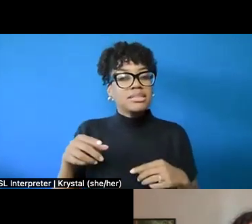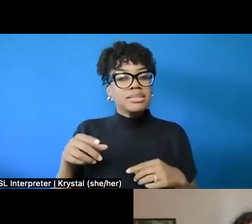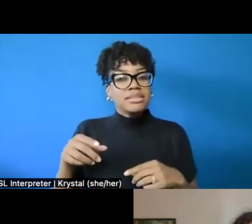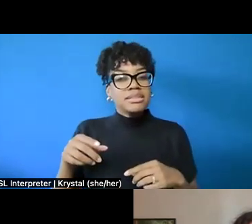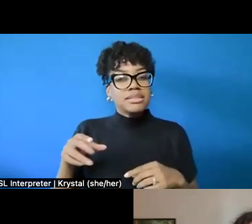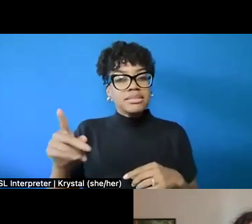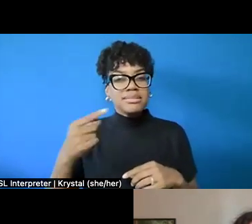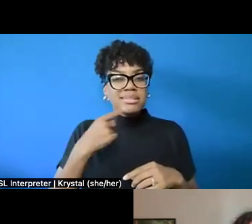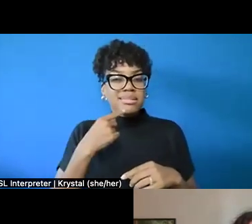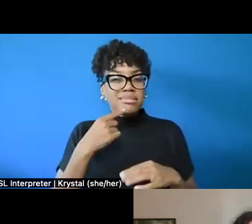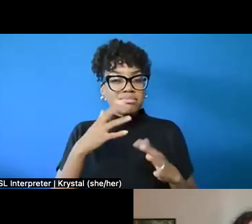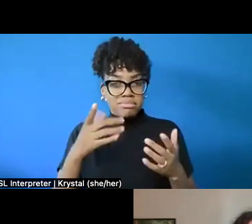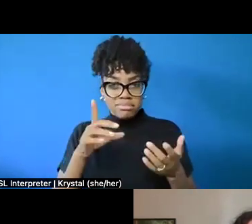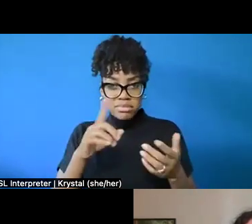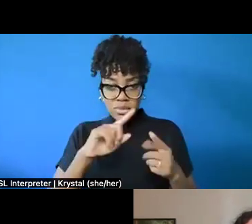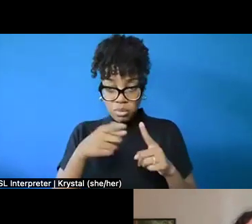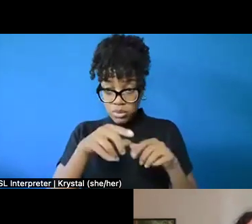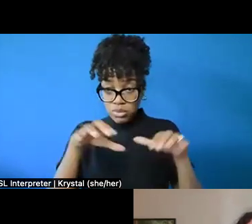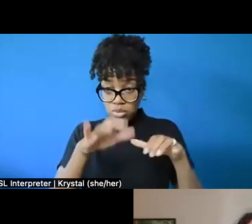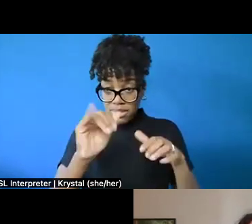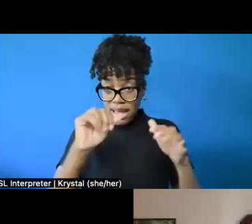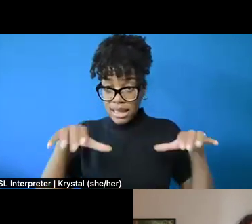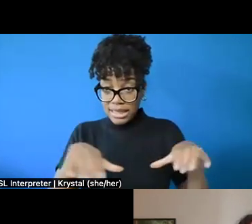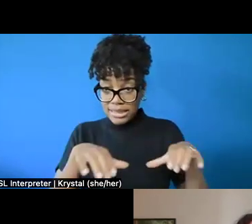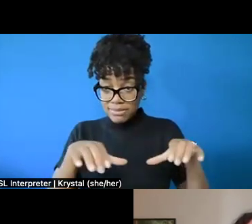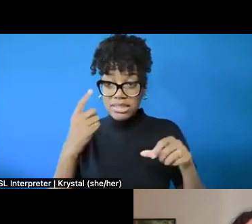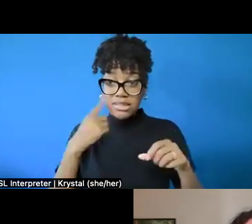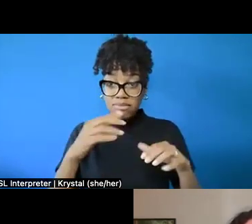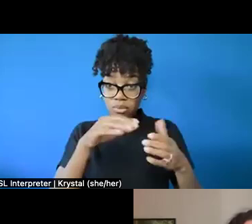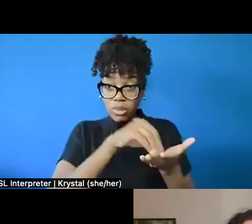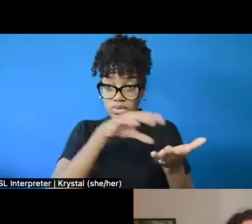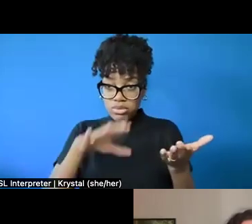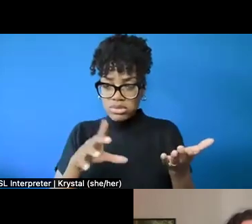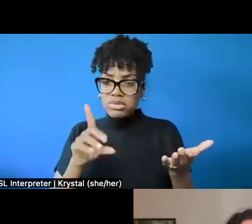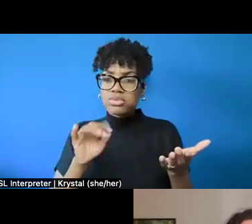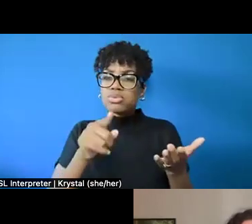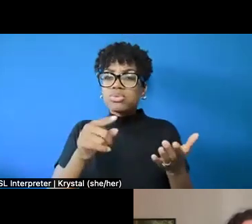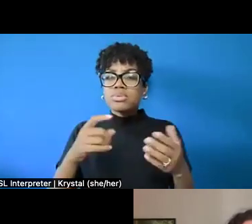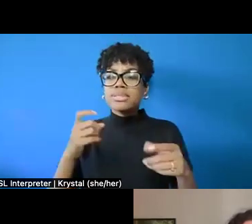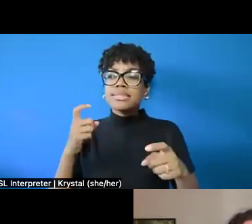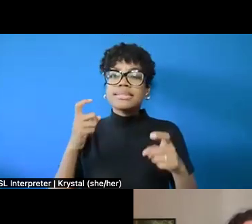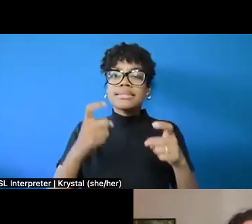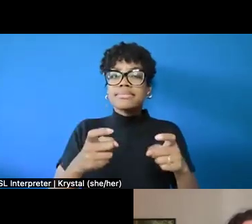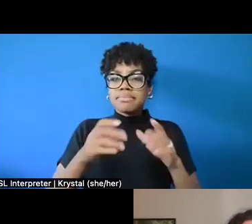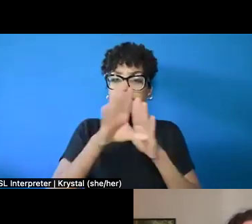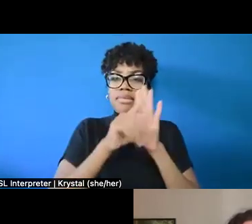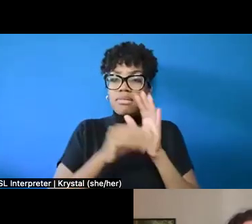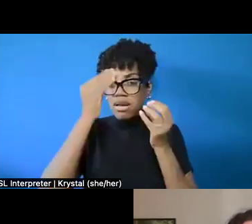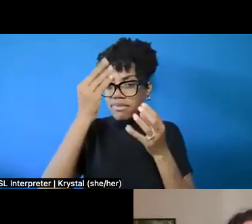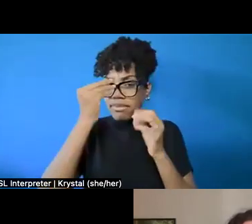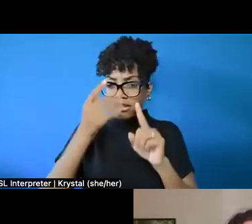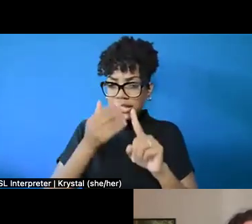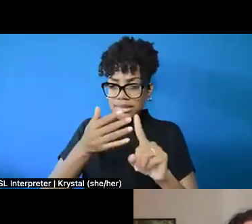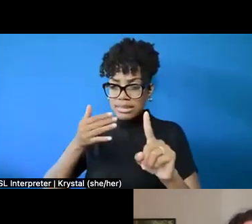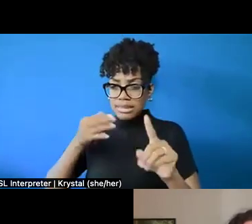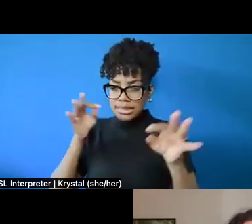this activity? I assume they mean like background building. Yeah. So for us, the